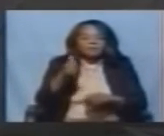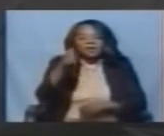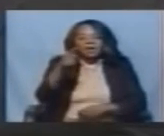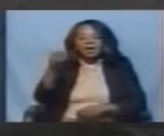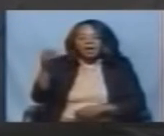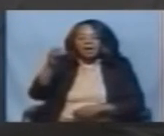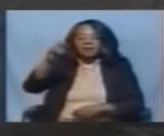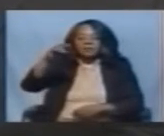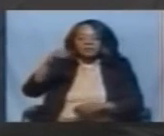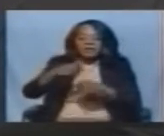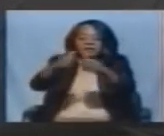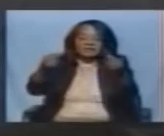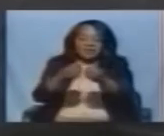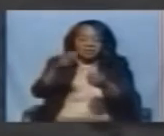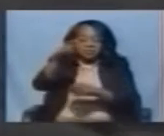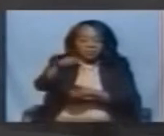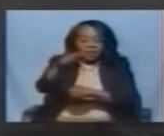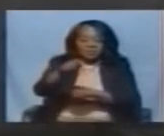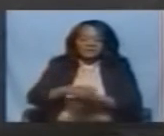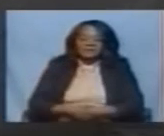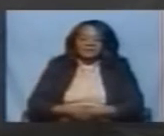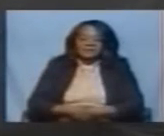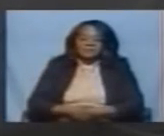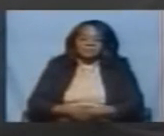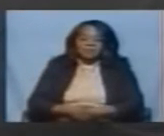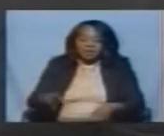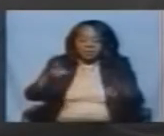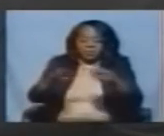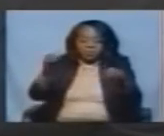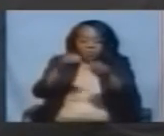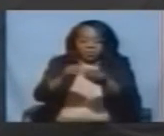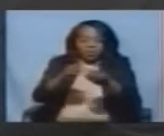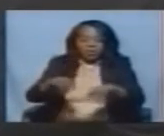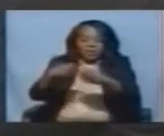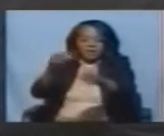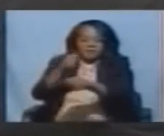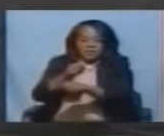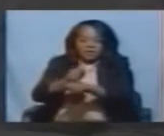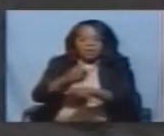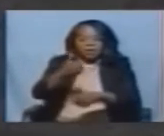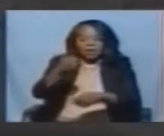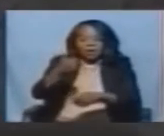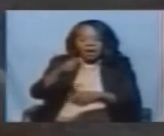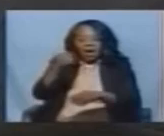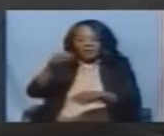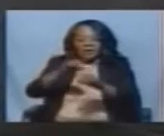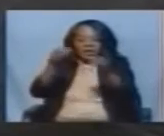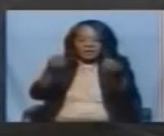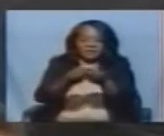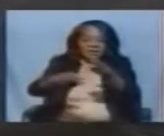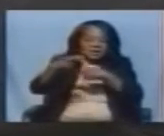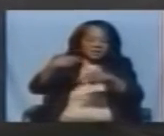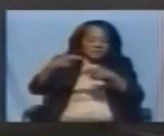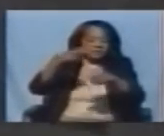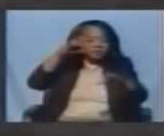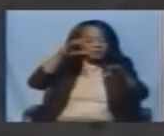General's requirement. Instead of it going there, maybe employ more people or allow quasi-organization to, you know, to review the contract